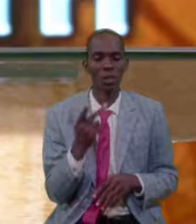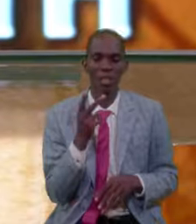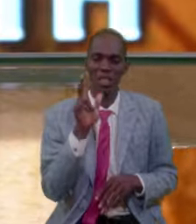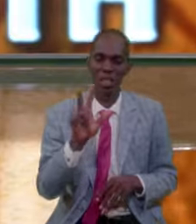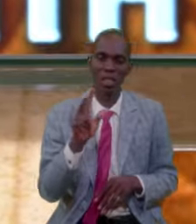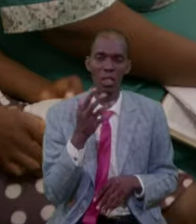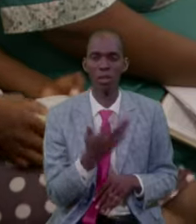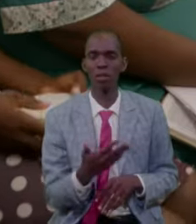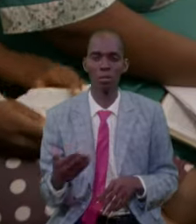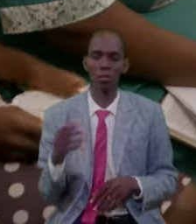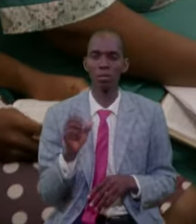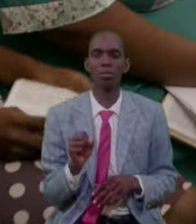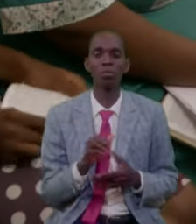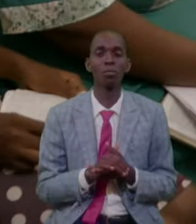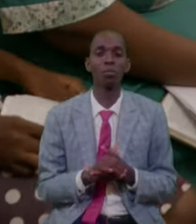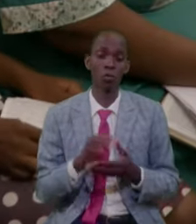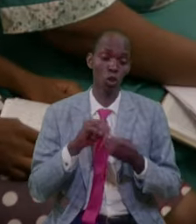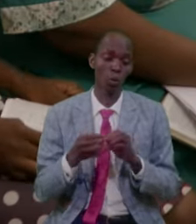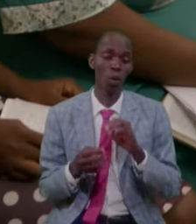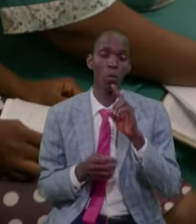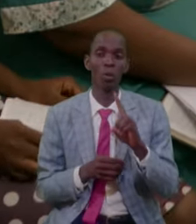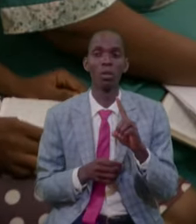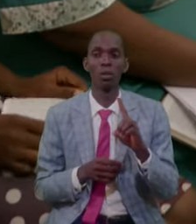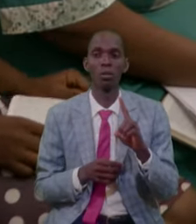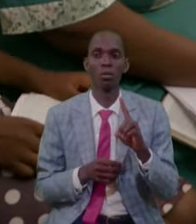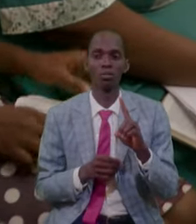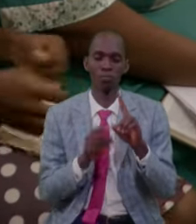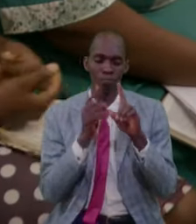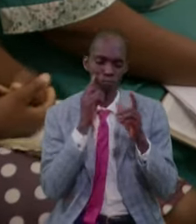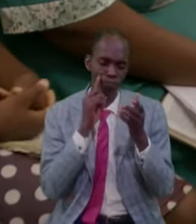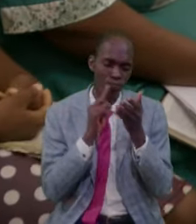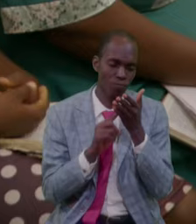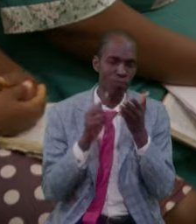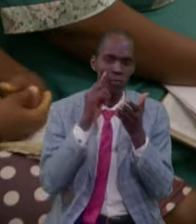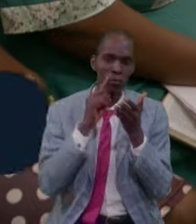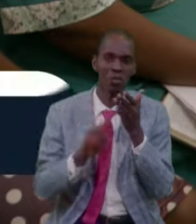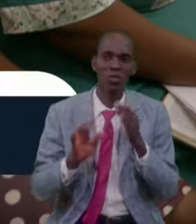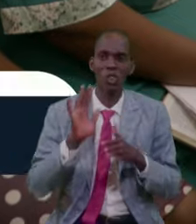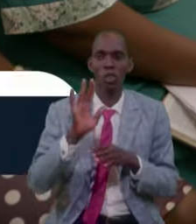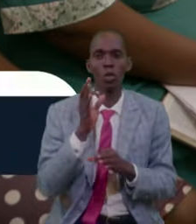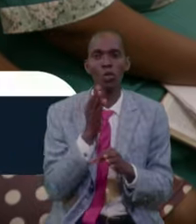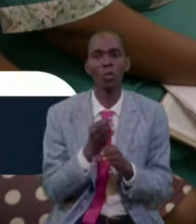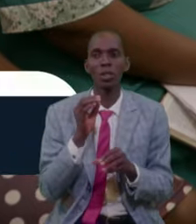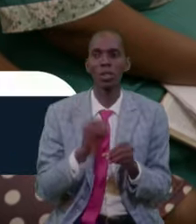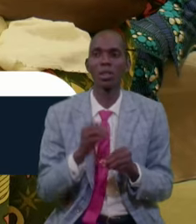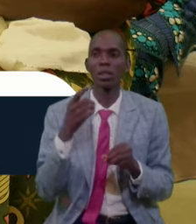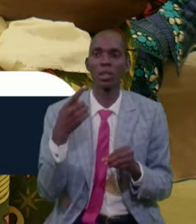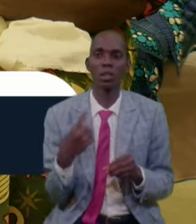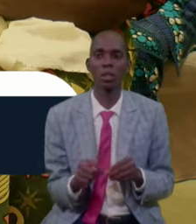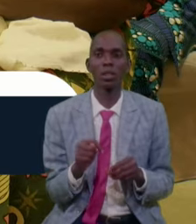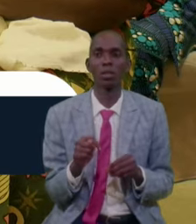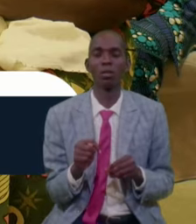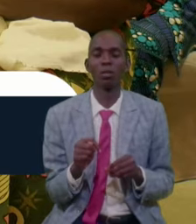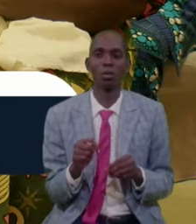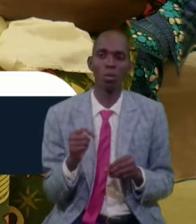here. Number one, examine your faith in the light of the